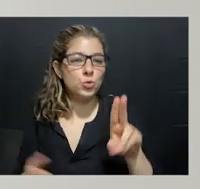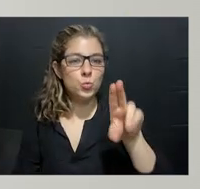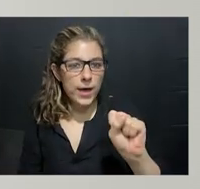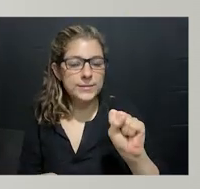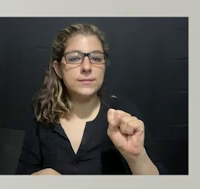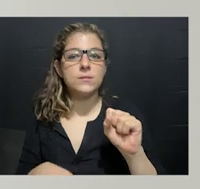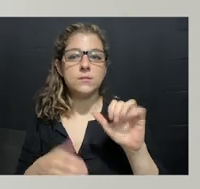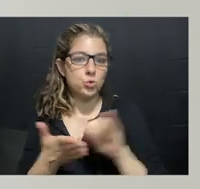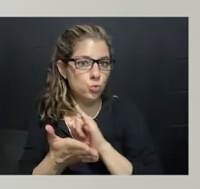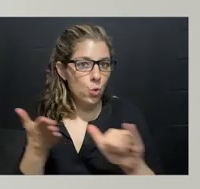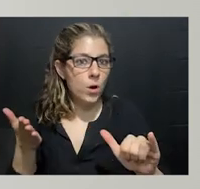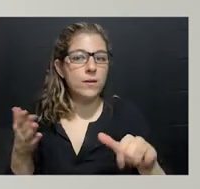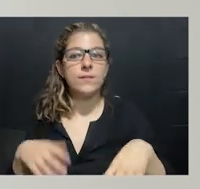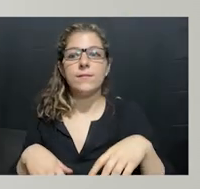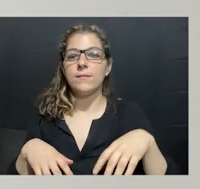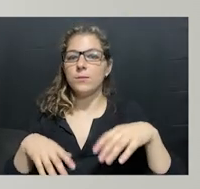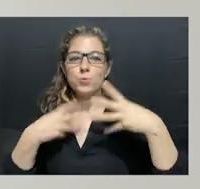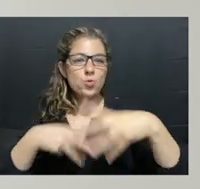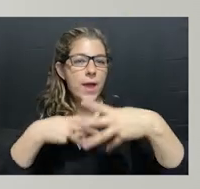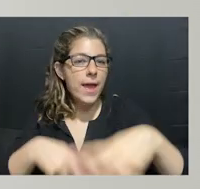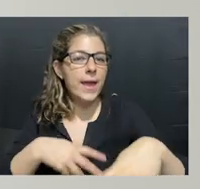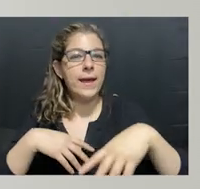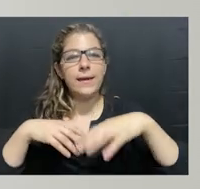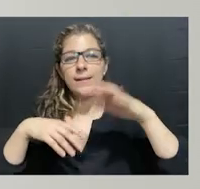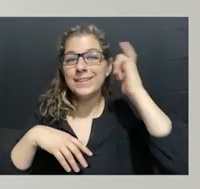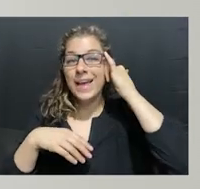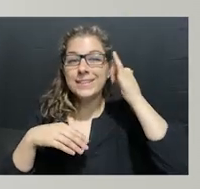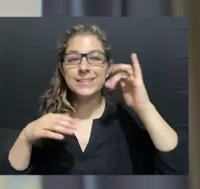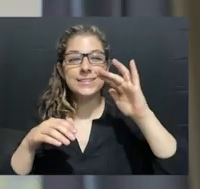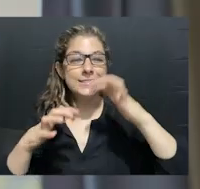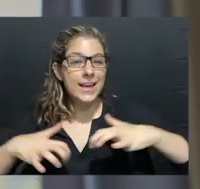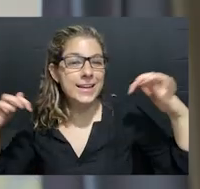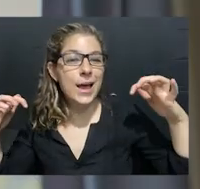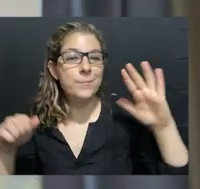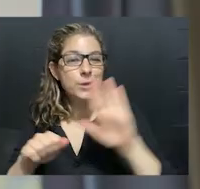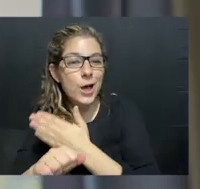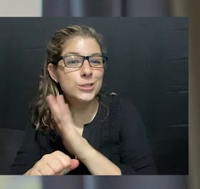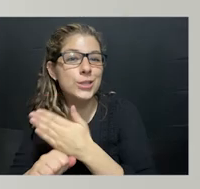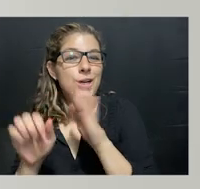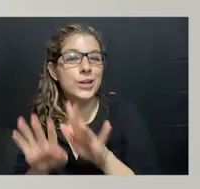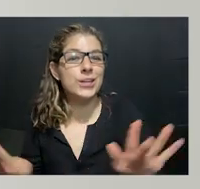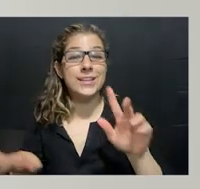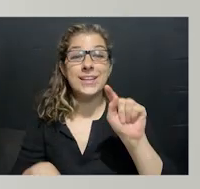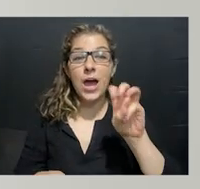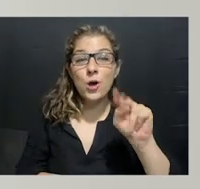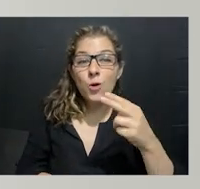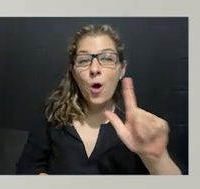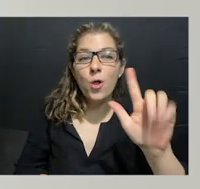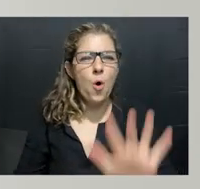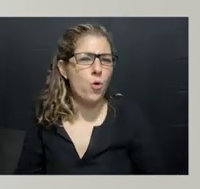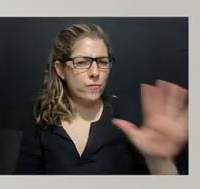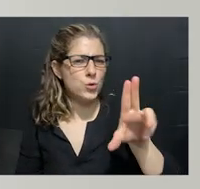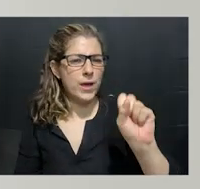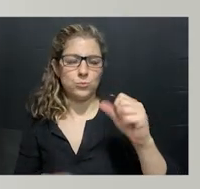U.S., to New York, ticker tape parade, Yankee Stadium concert, town halls across the country. It